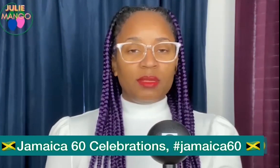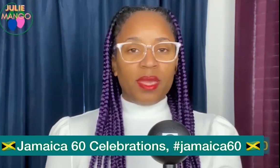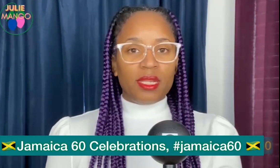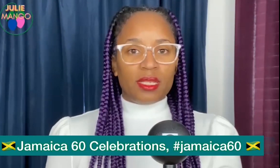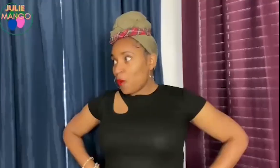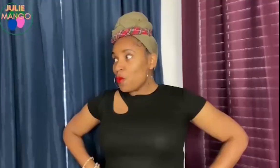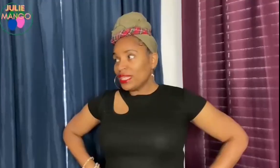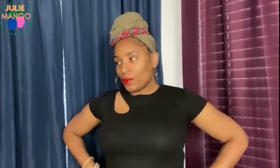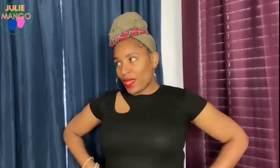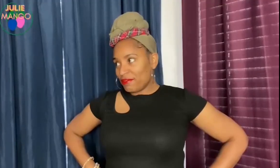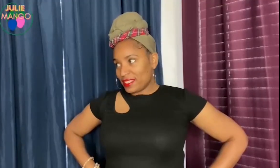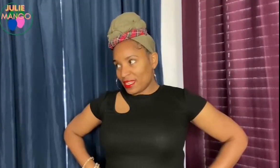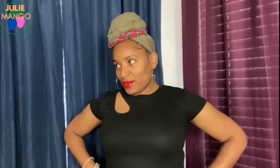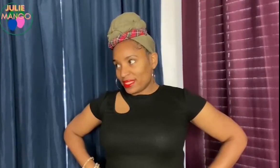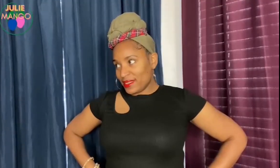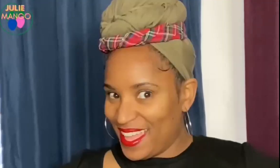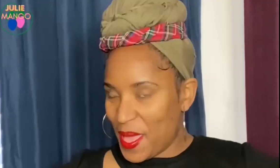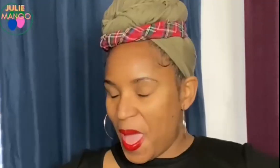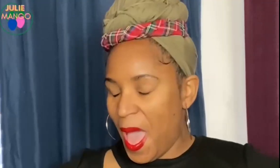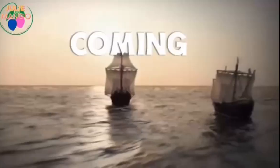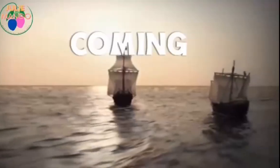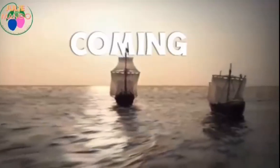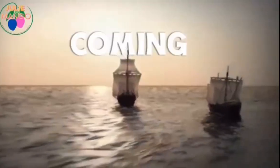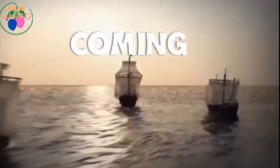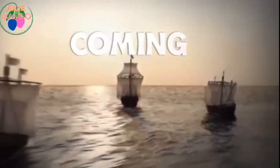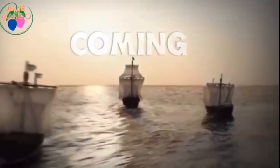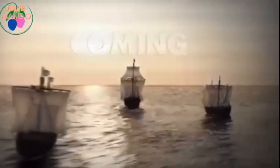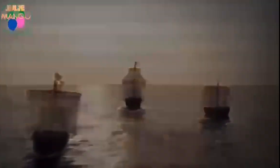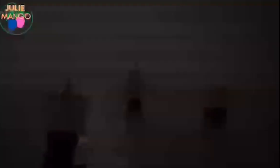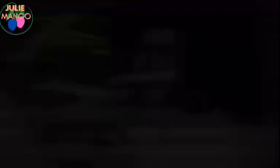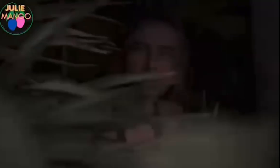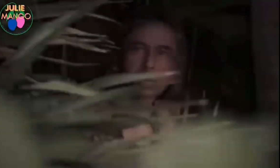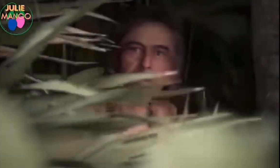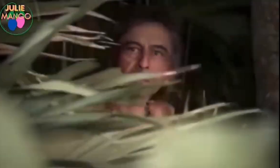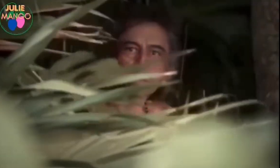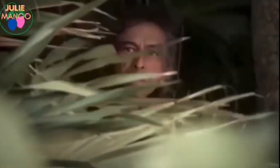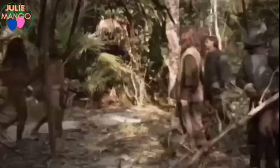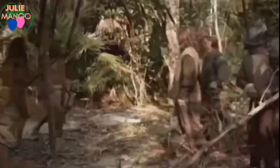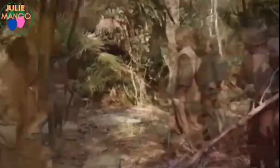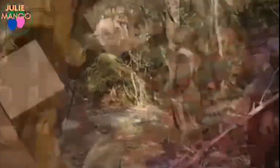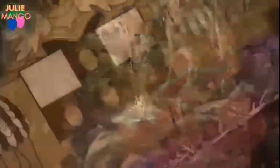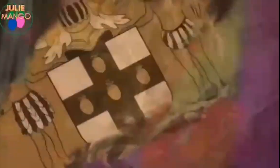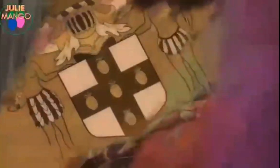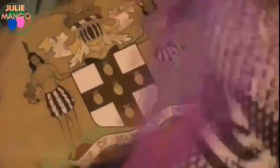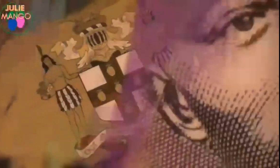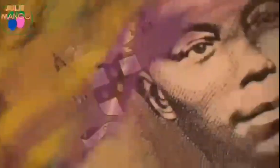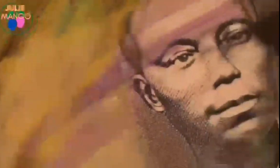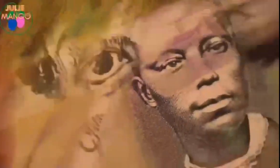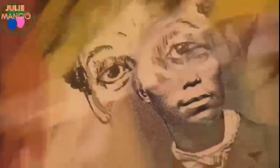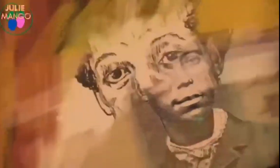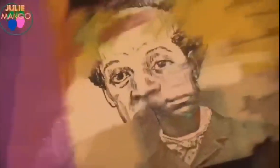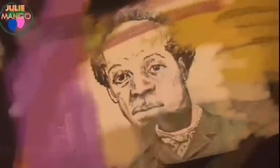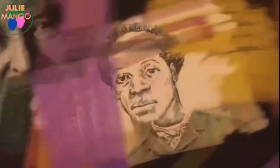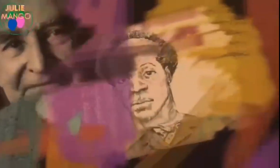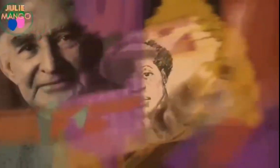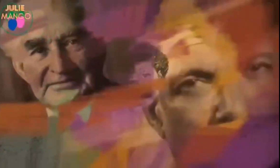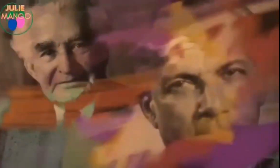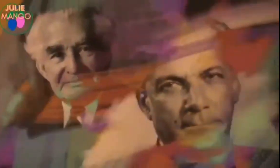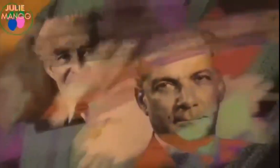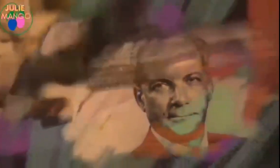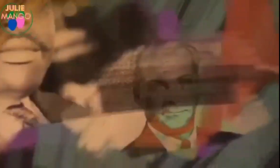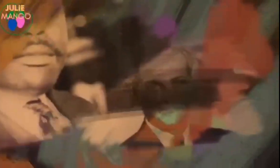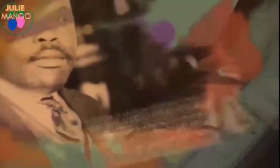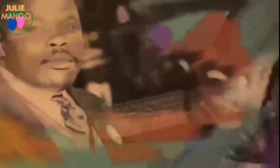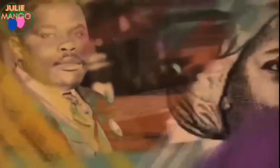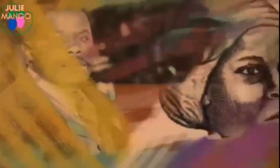of independence. A whole way of celebrating it. They say the people them, you know, them come here, you know. But you see, when our people decide, say the other